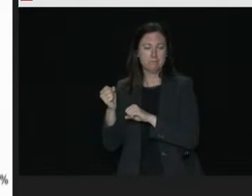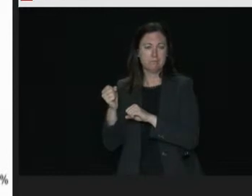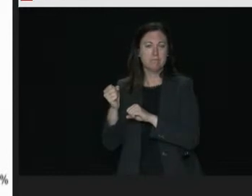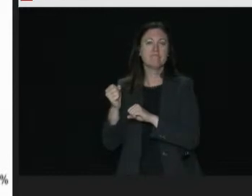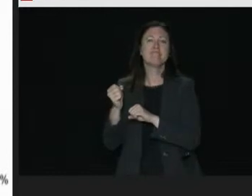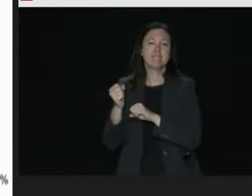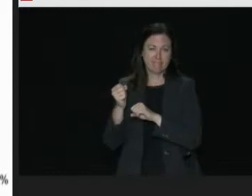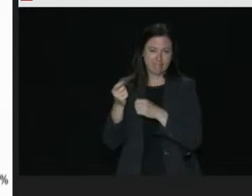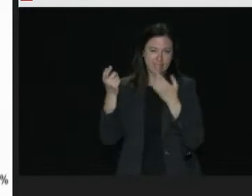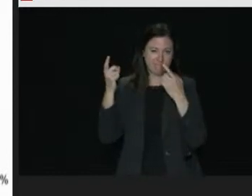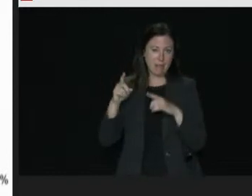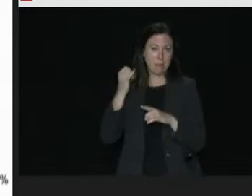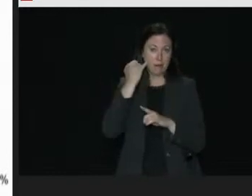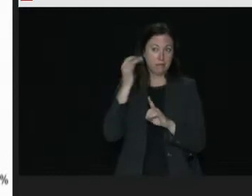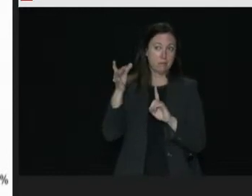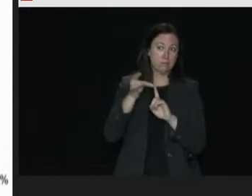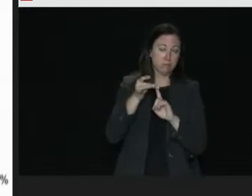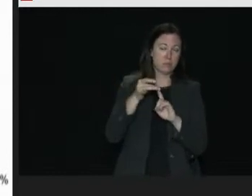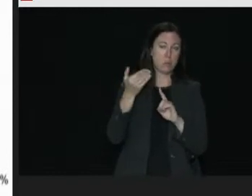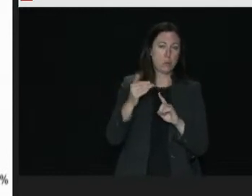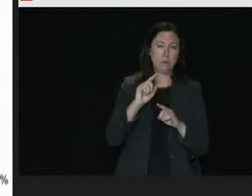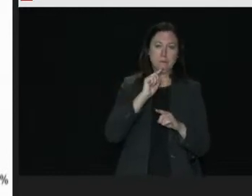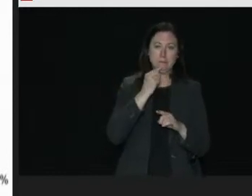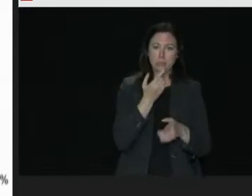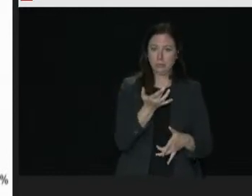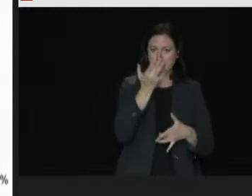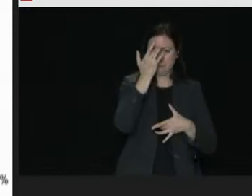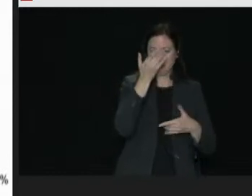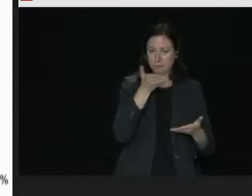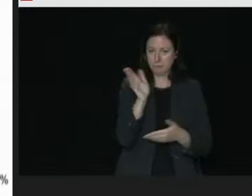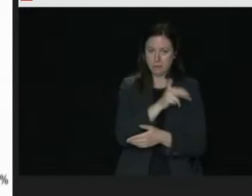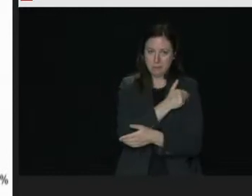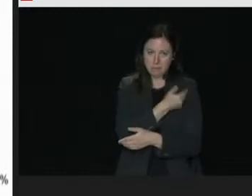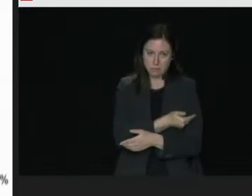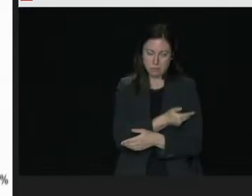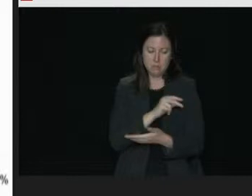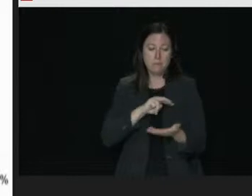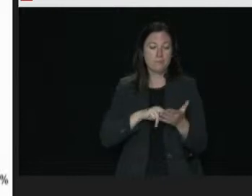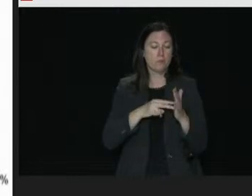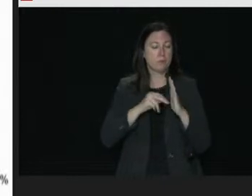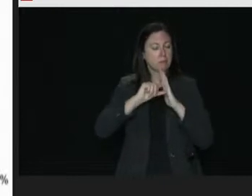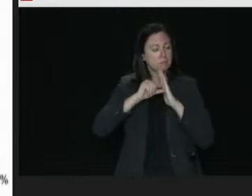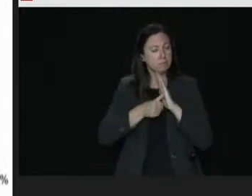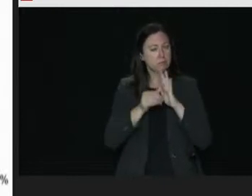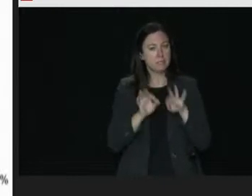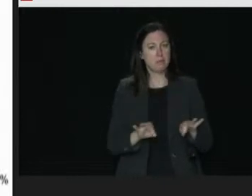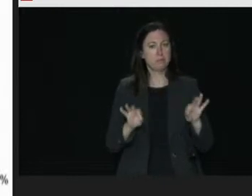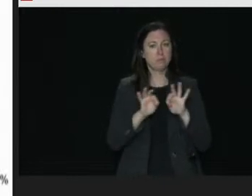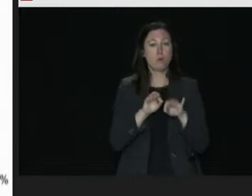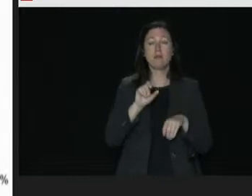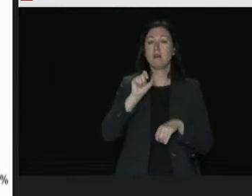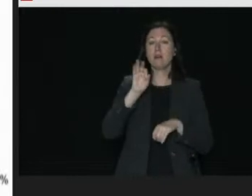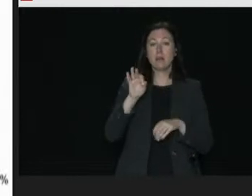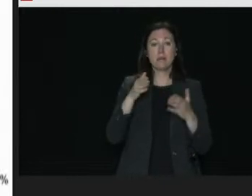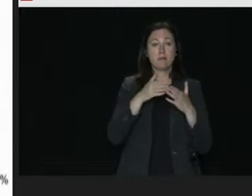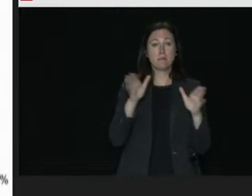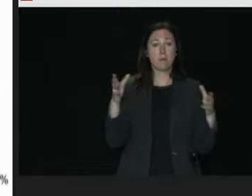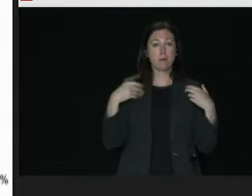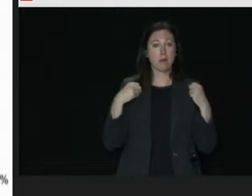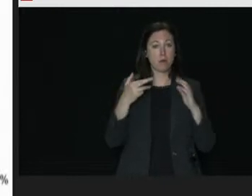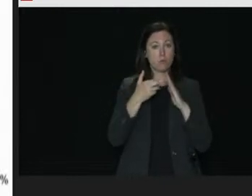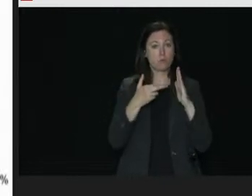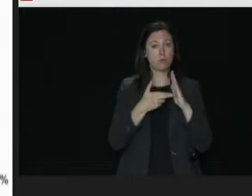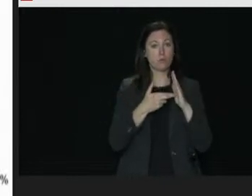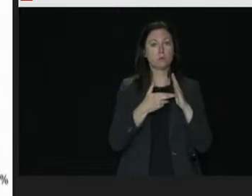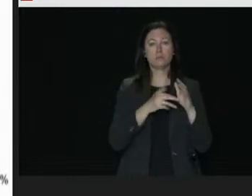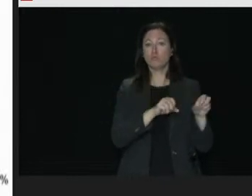severe outcome trends. Hence, it is important to underscore that if current public health measures were